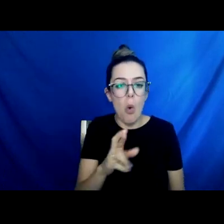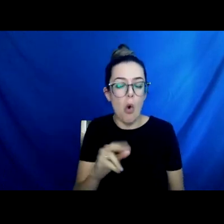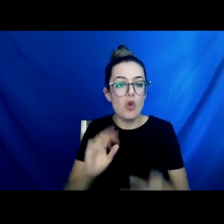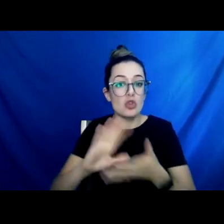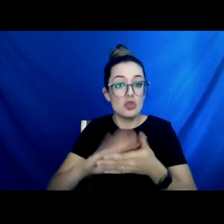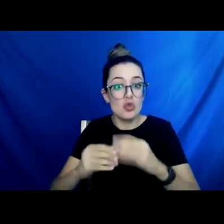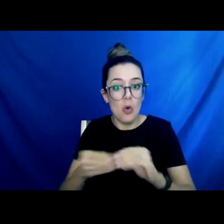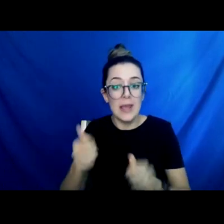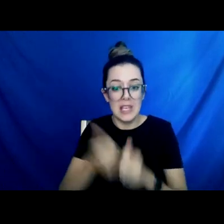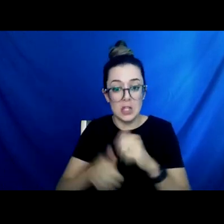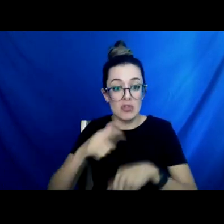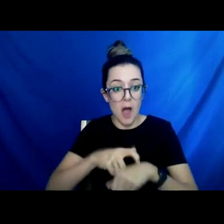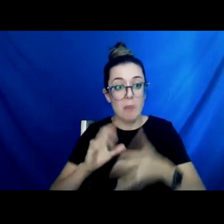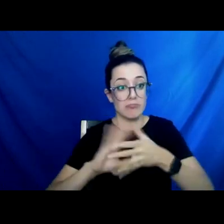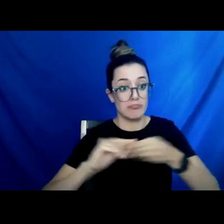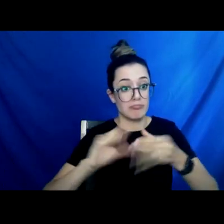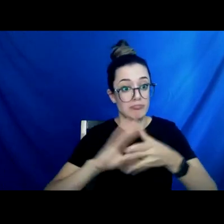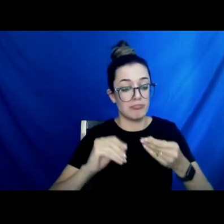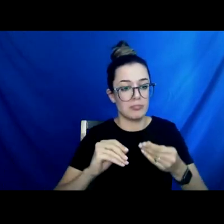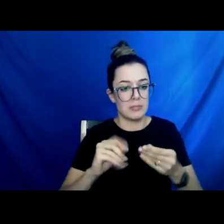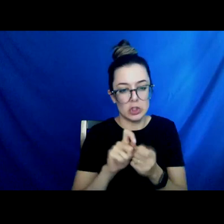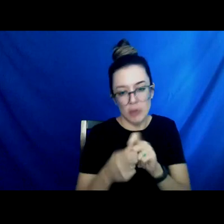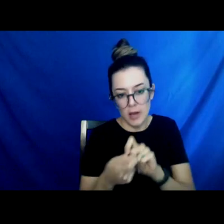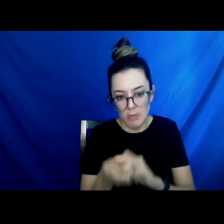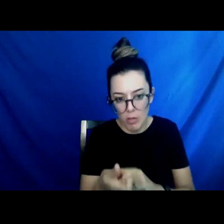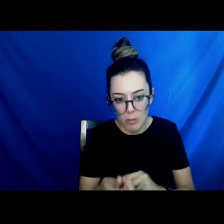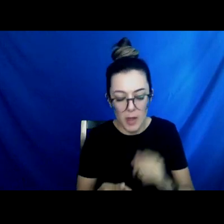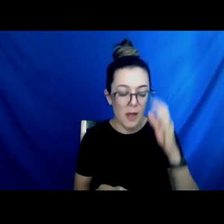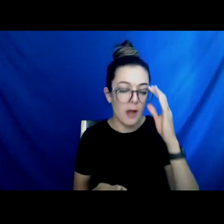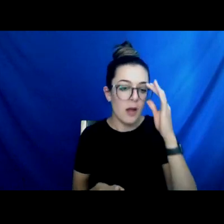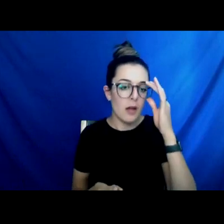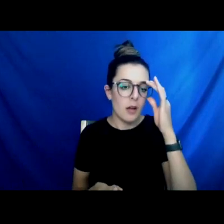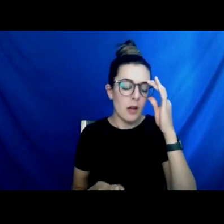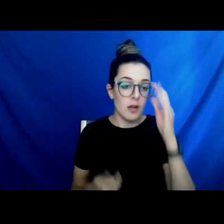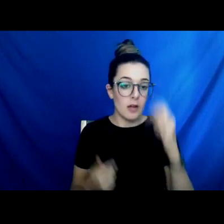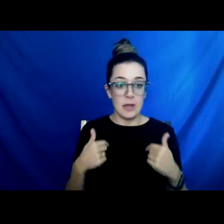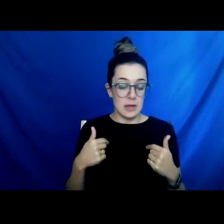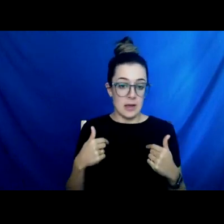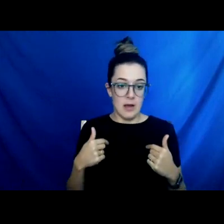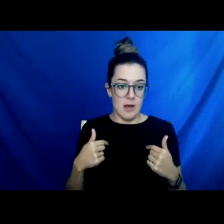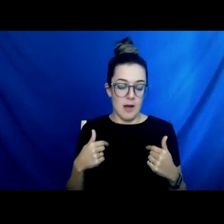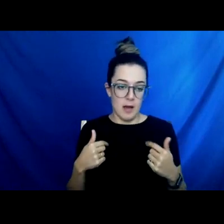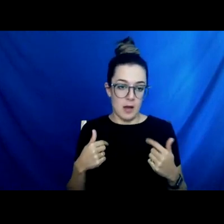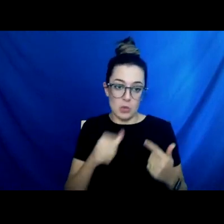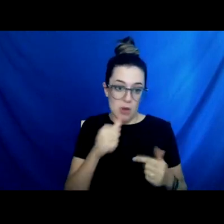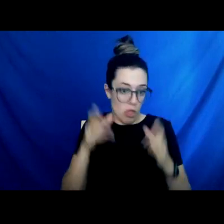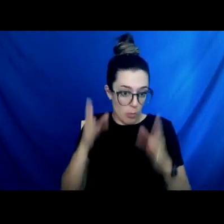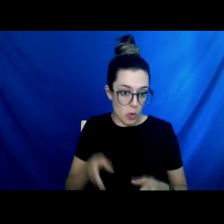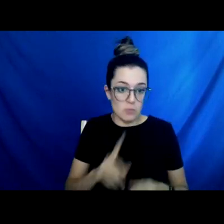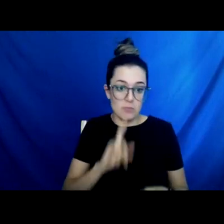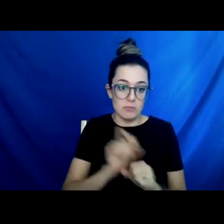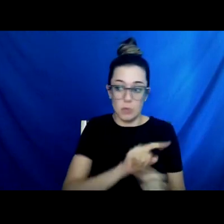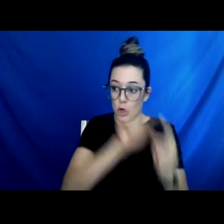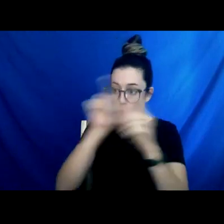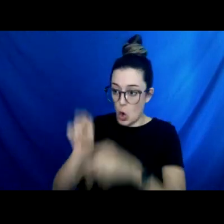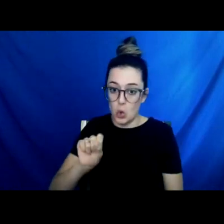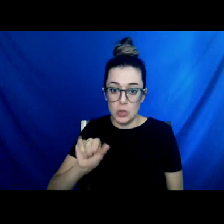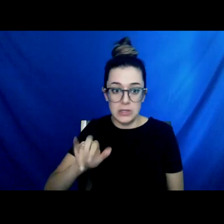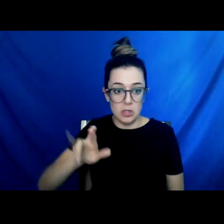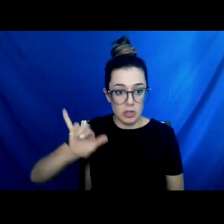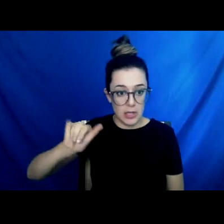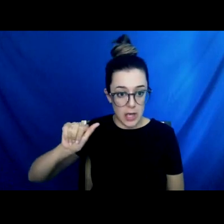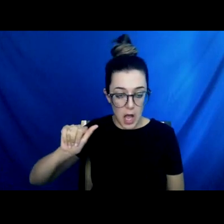and you can't, well, I wasn't someone who was going to go inside Syria, which is a whole different decision, you know, to think about, because I have colleagues who did that. I was just